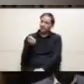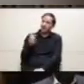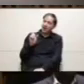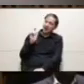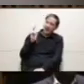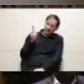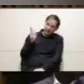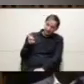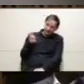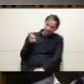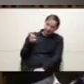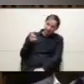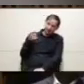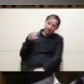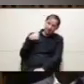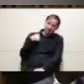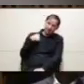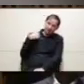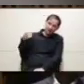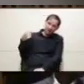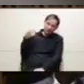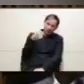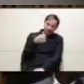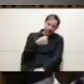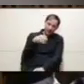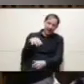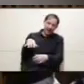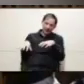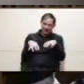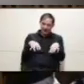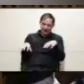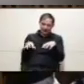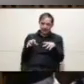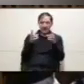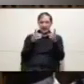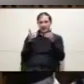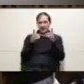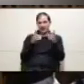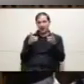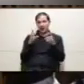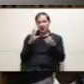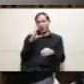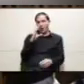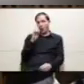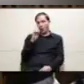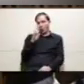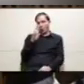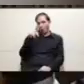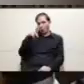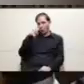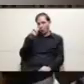Later, I was appointed as an acting director corporate.